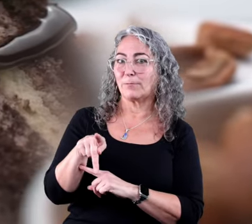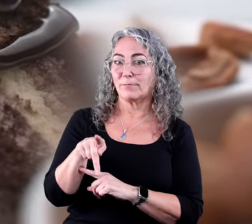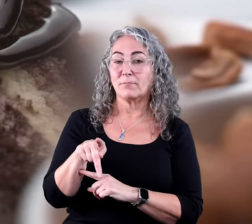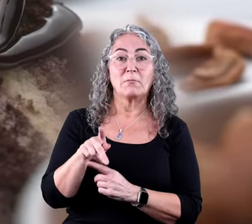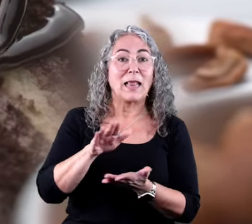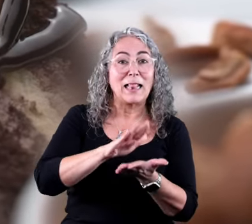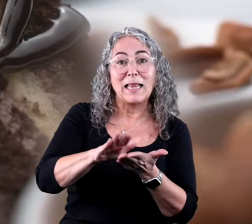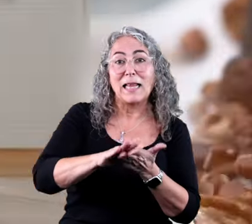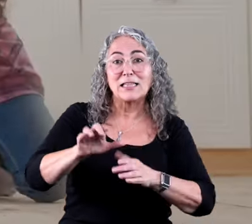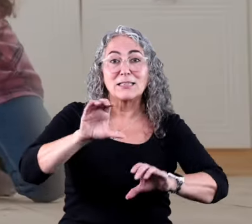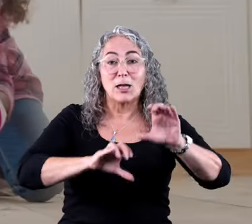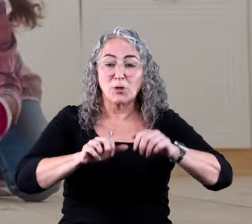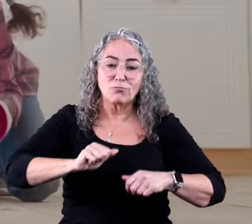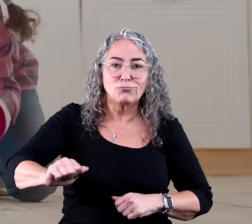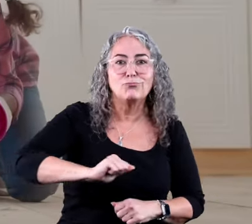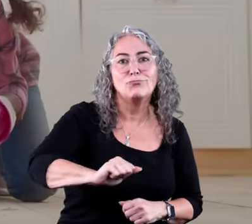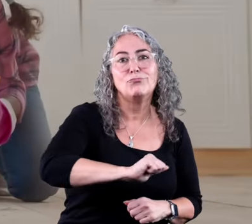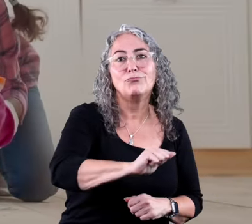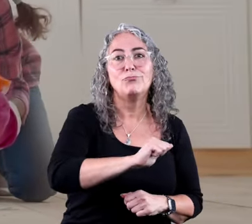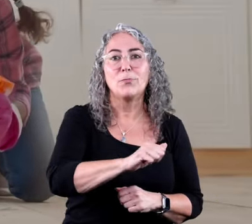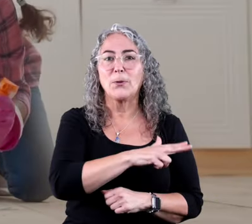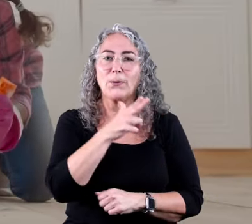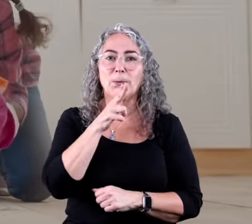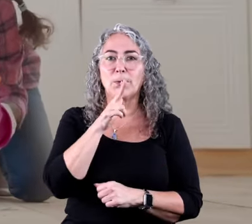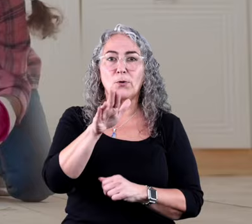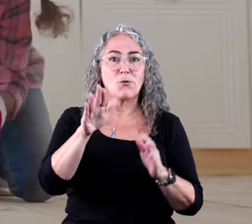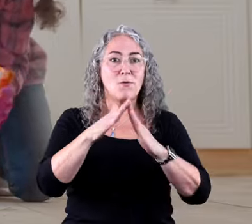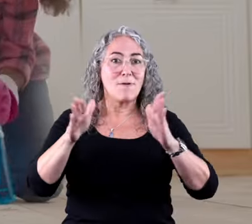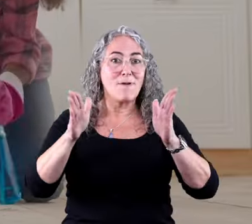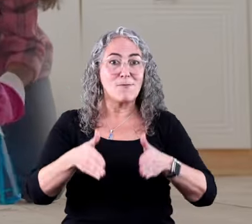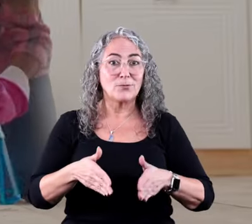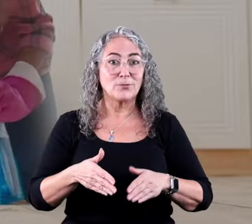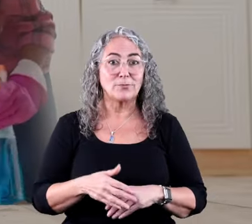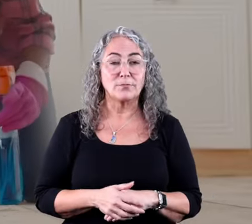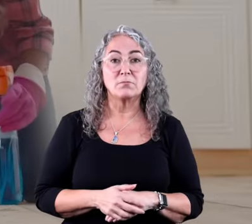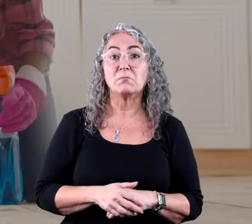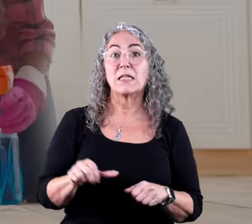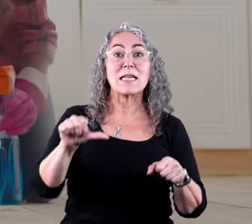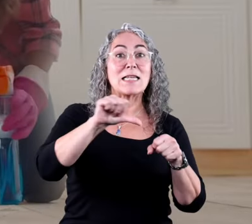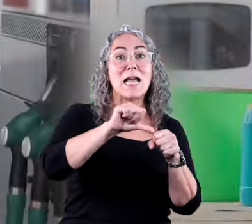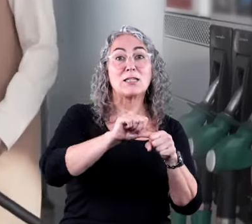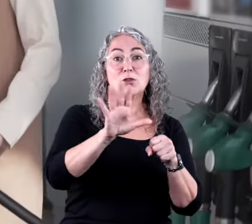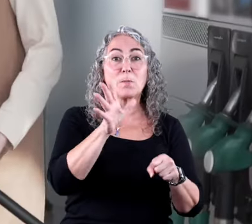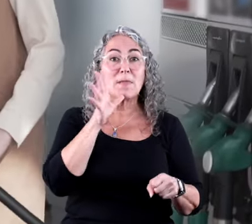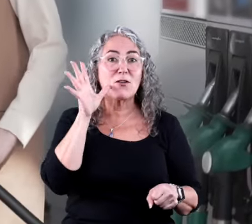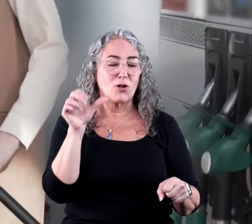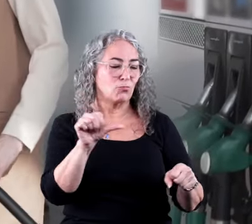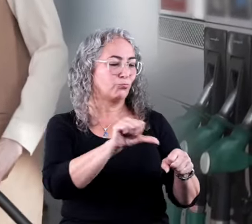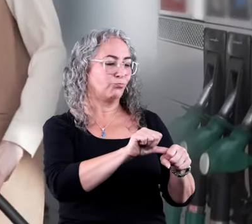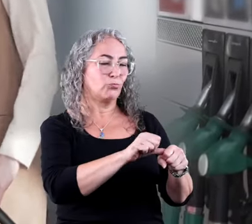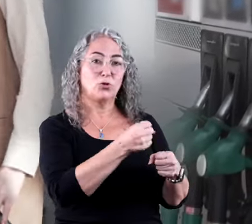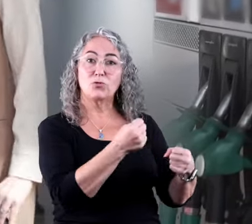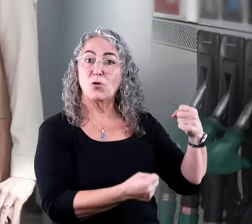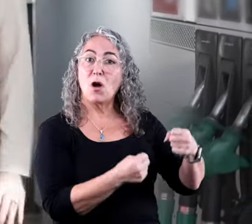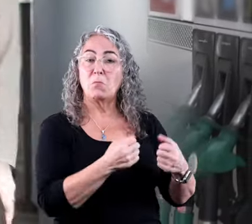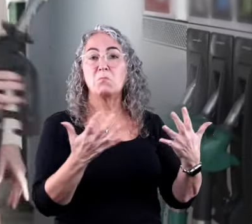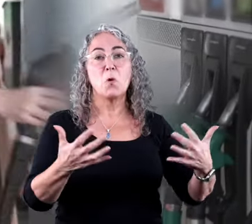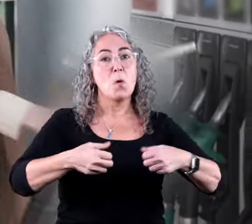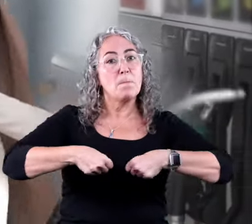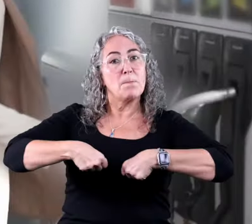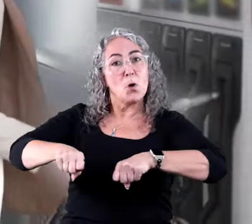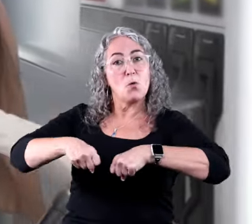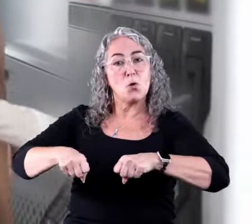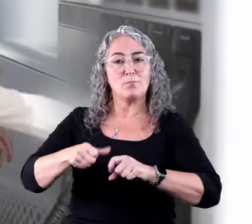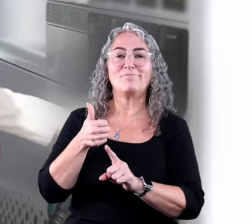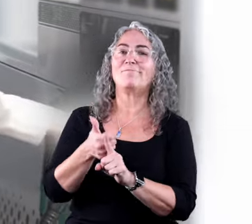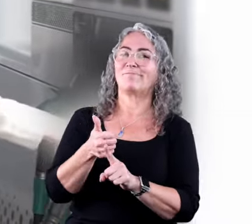syrup, and the cleaning fluids your parents might use to tidy up the house. The gasoline your parents put in their car